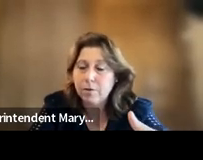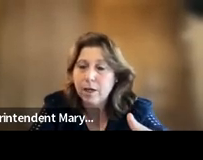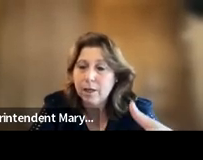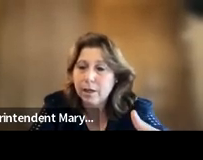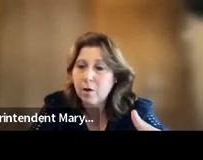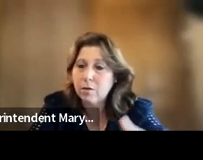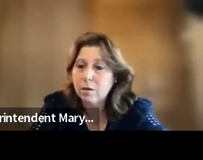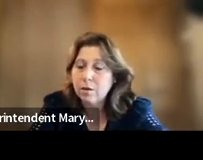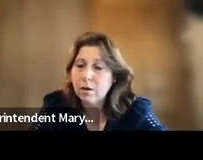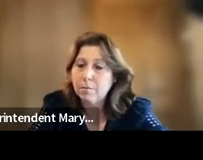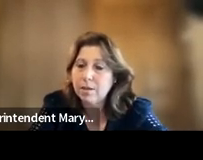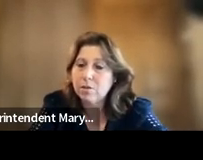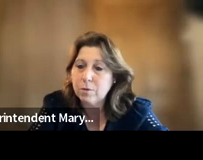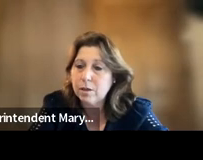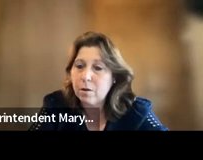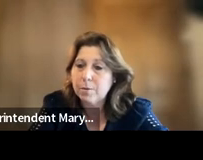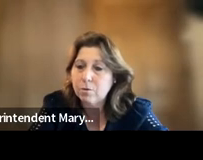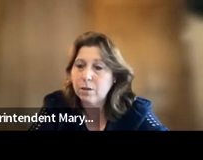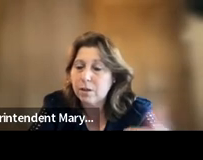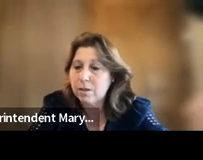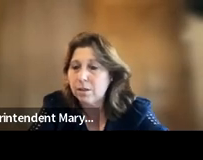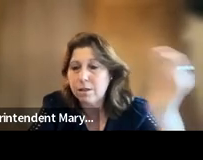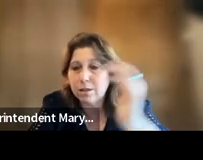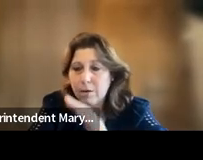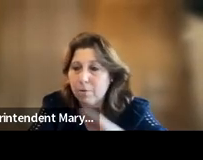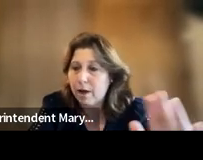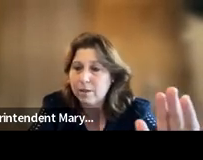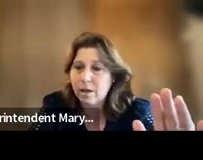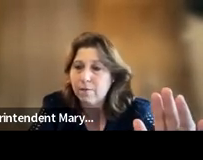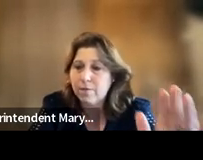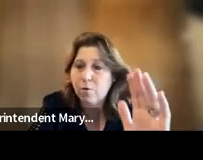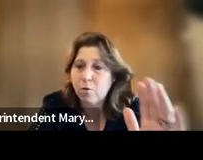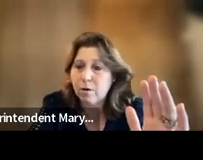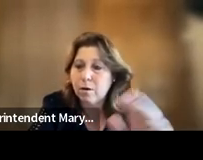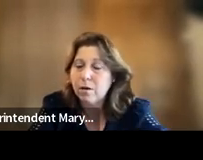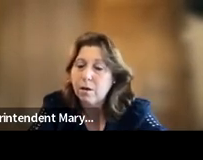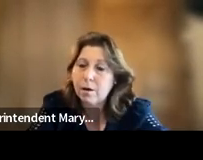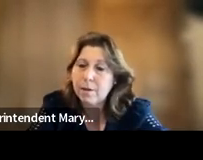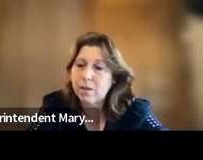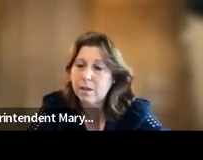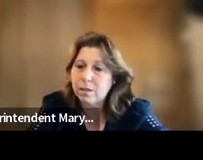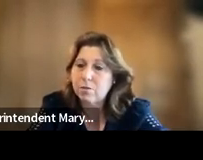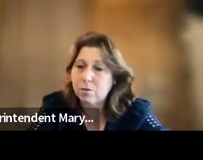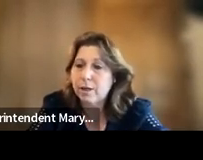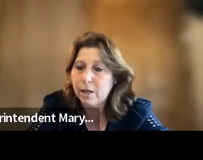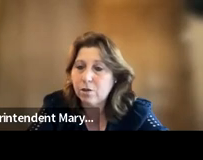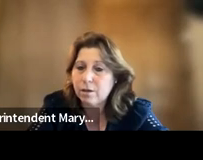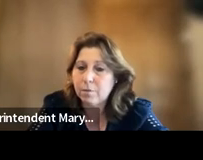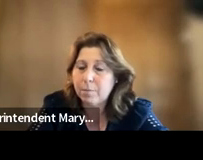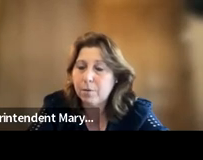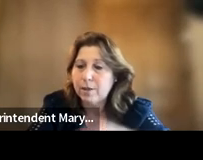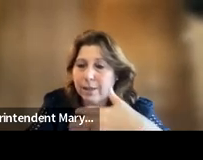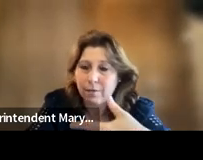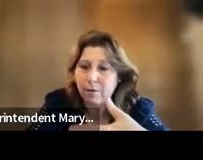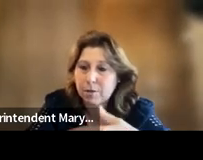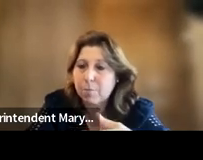how we're communicating it out but this is really an opportunity to see the summer as that fifth quarter and to continue to engage